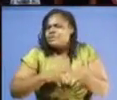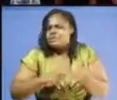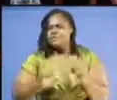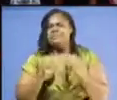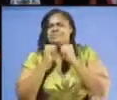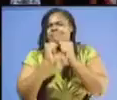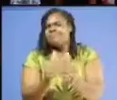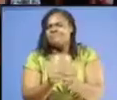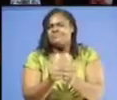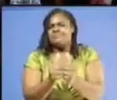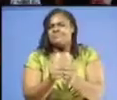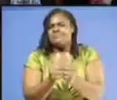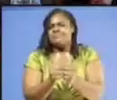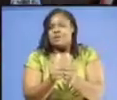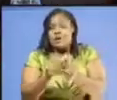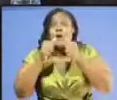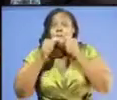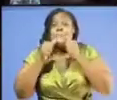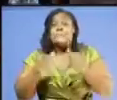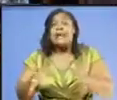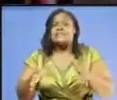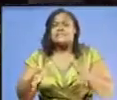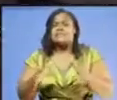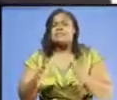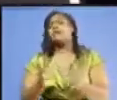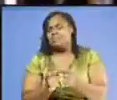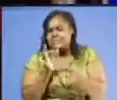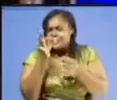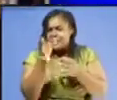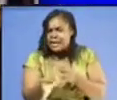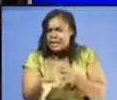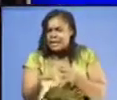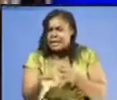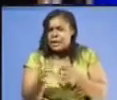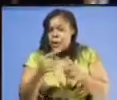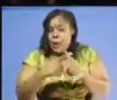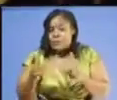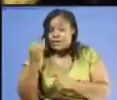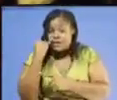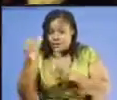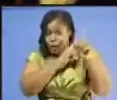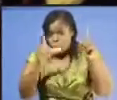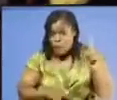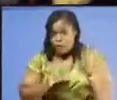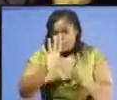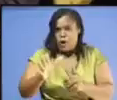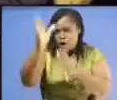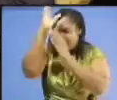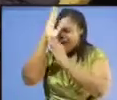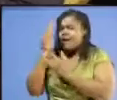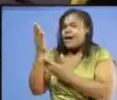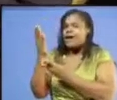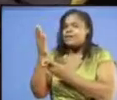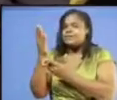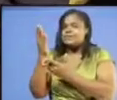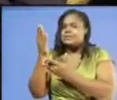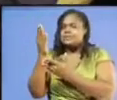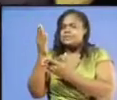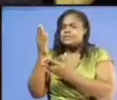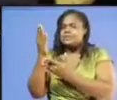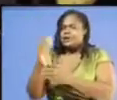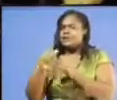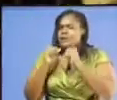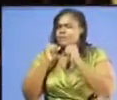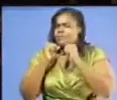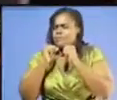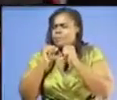denial. Your blessings may be delayed, but if the Lord is your God, your blessing can't be denied. I'm